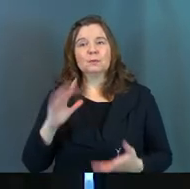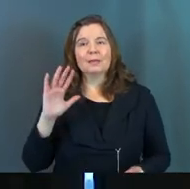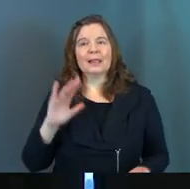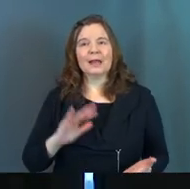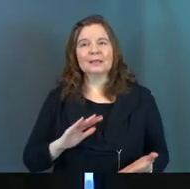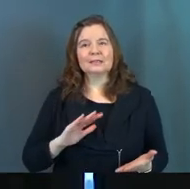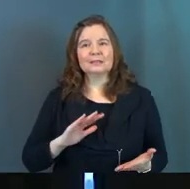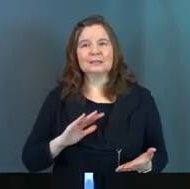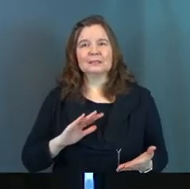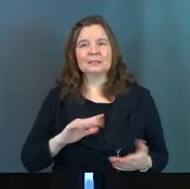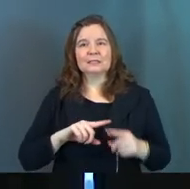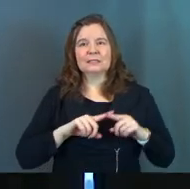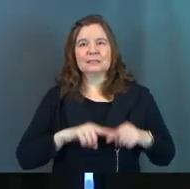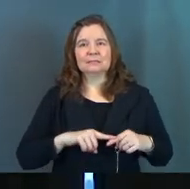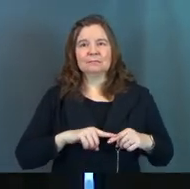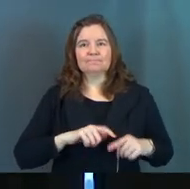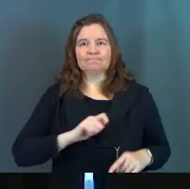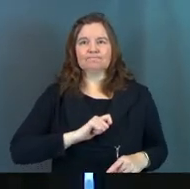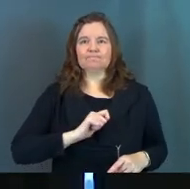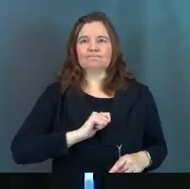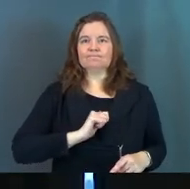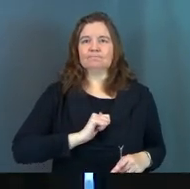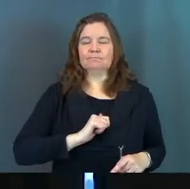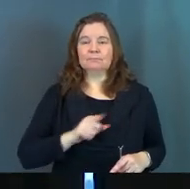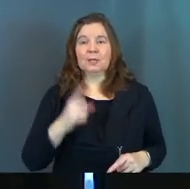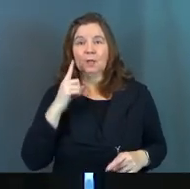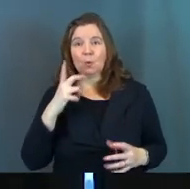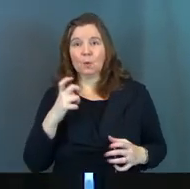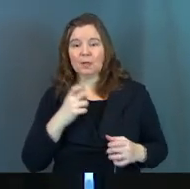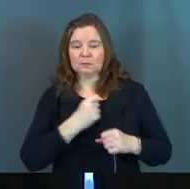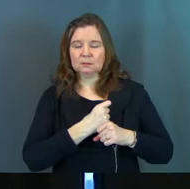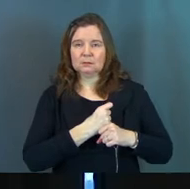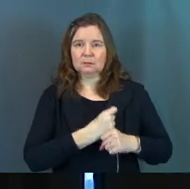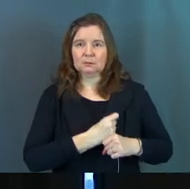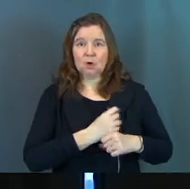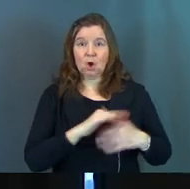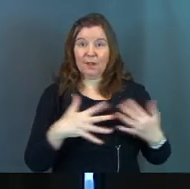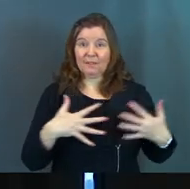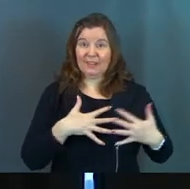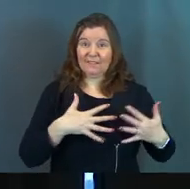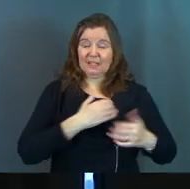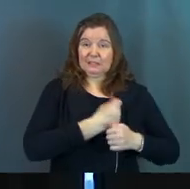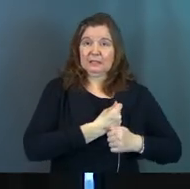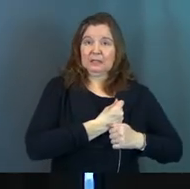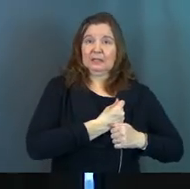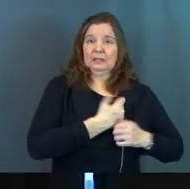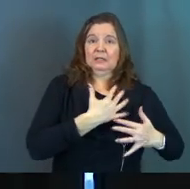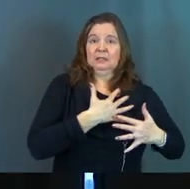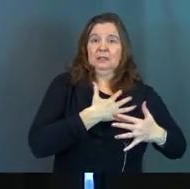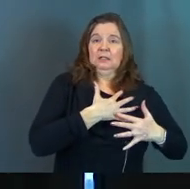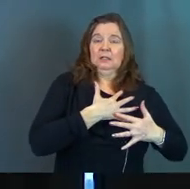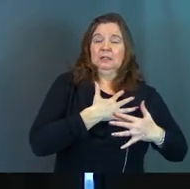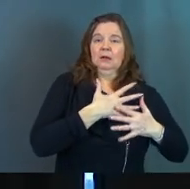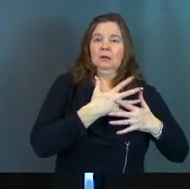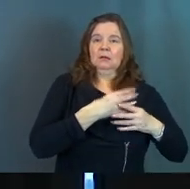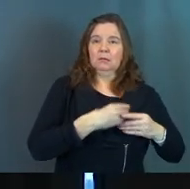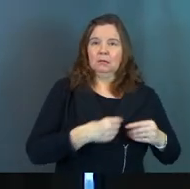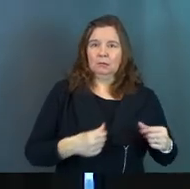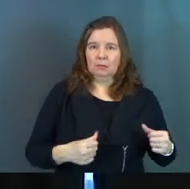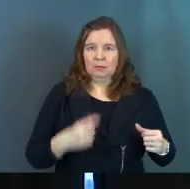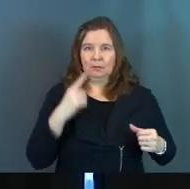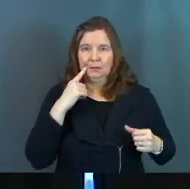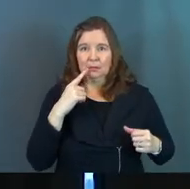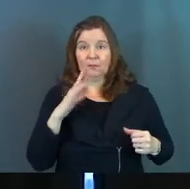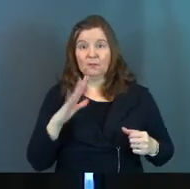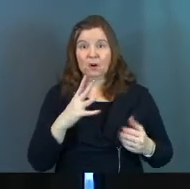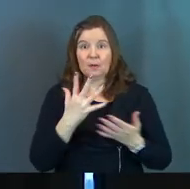less self-reliant. I think he wants to free you from all the fear. I think he wants to free you